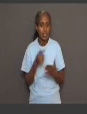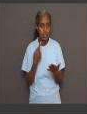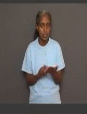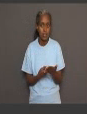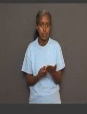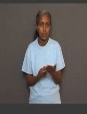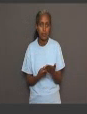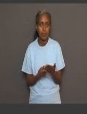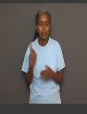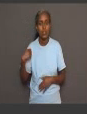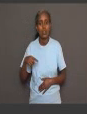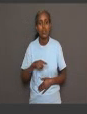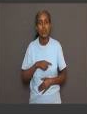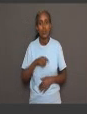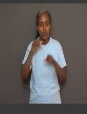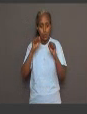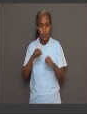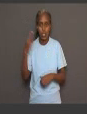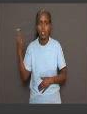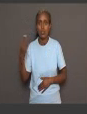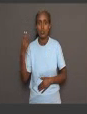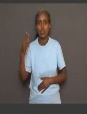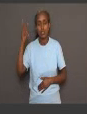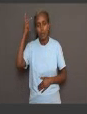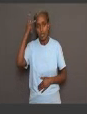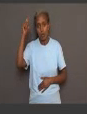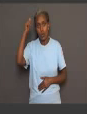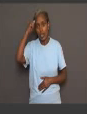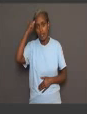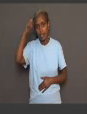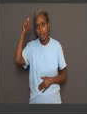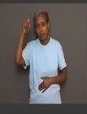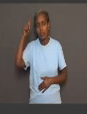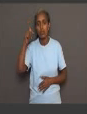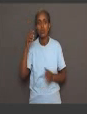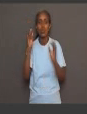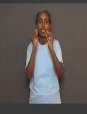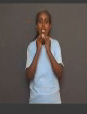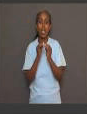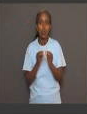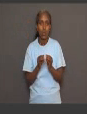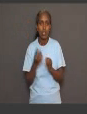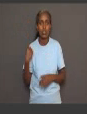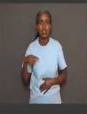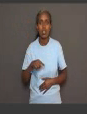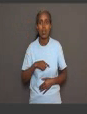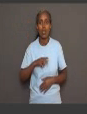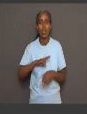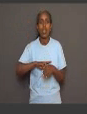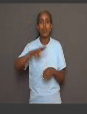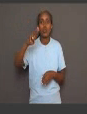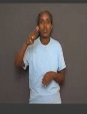Thus, we can use the Pythagorean theorem to calculate our